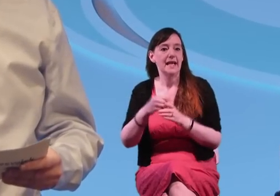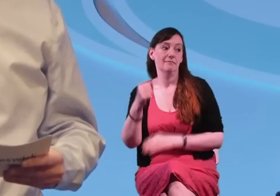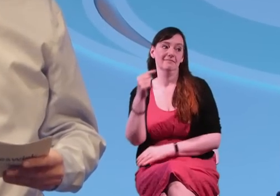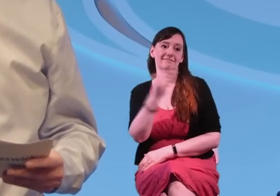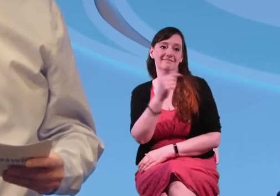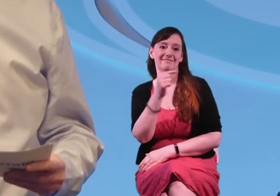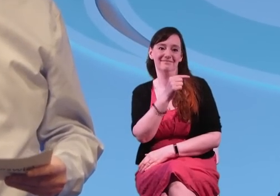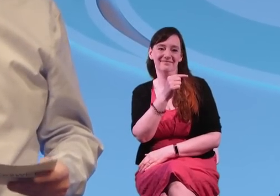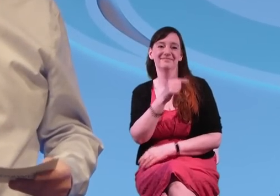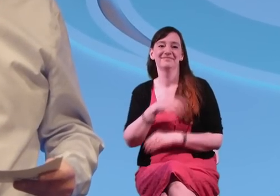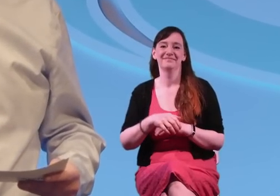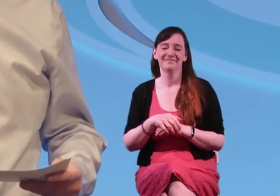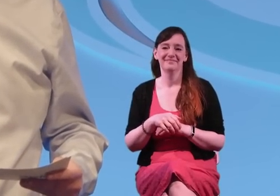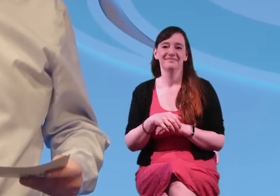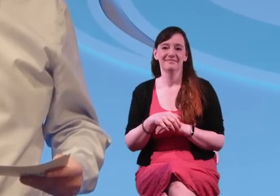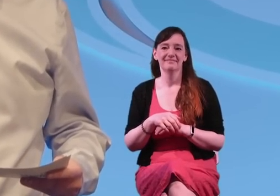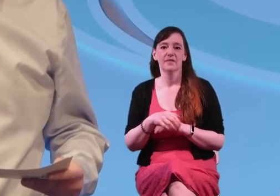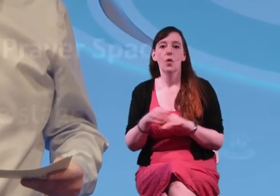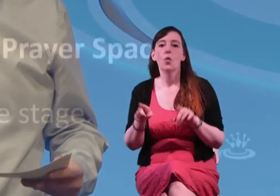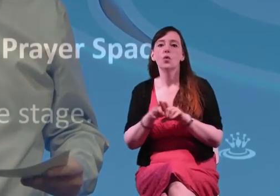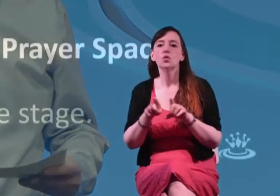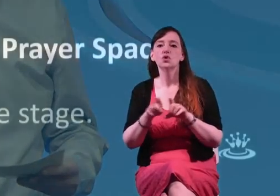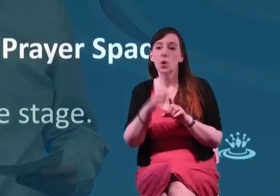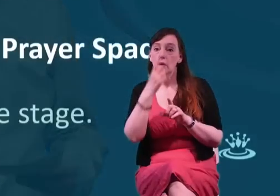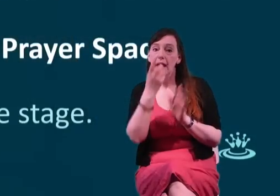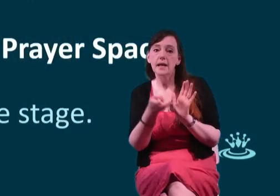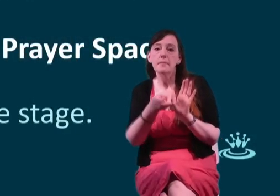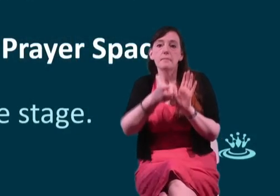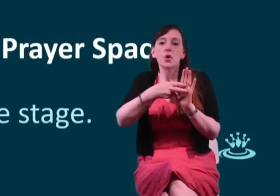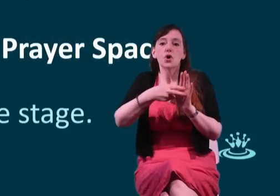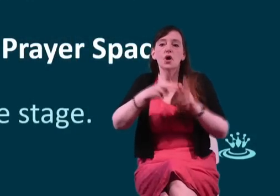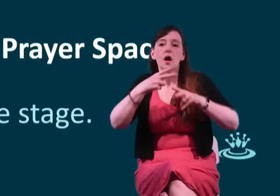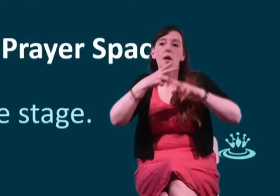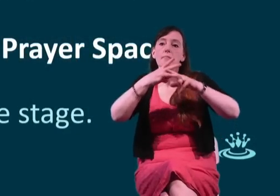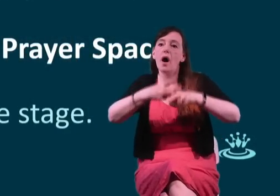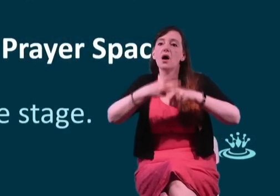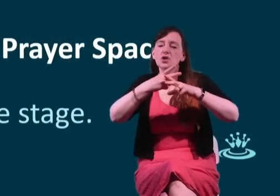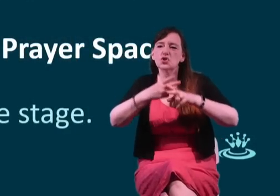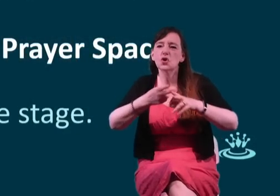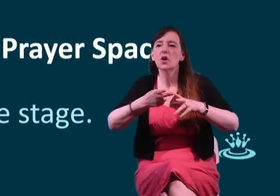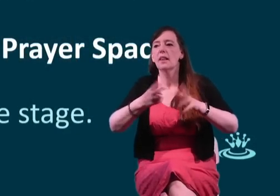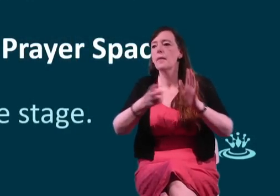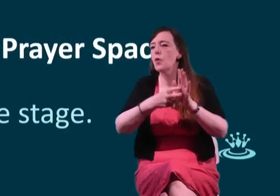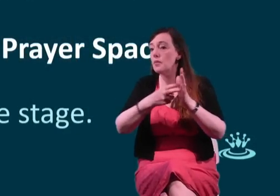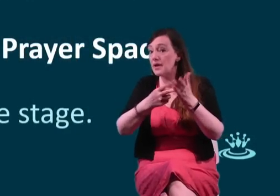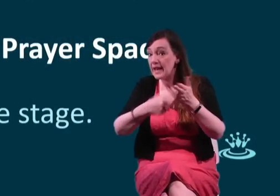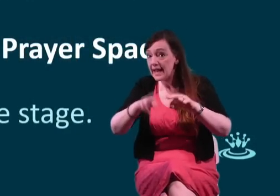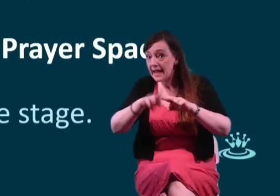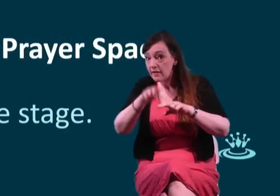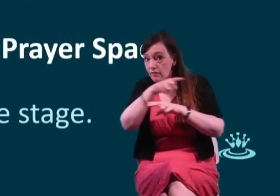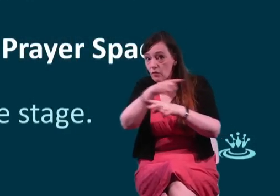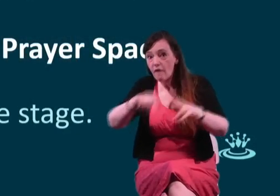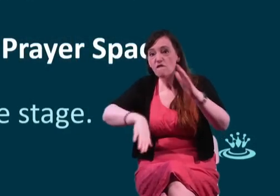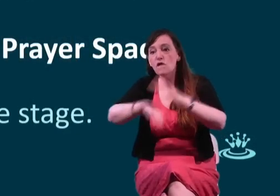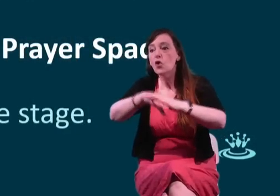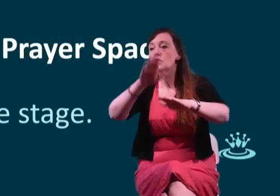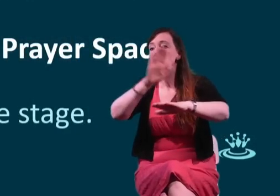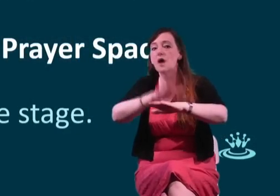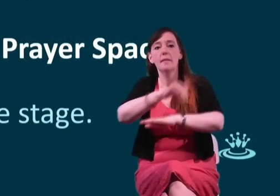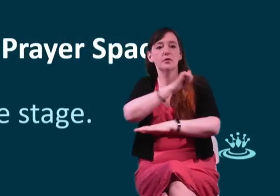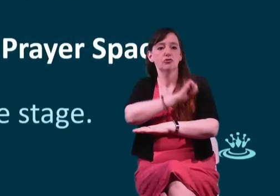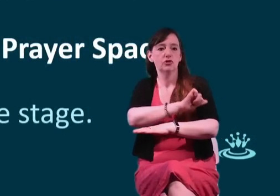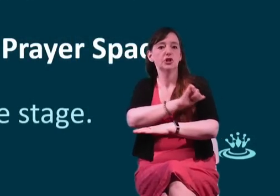and there's an opportunity of pastoral appointments for those in pastoral ministry. If you're in full-time Christian service and you really